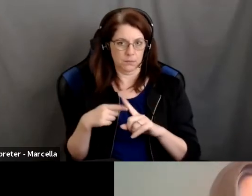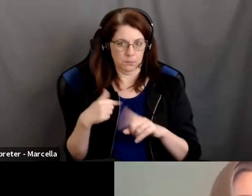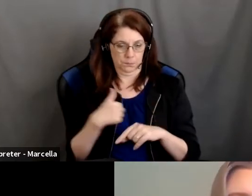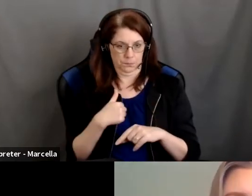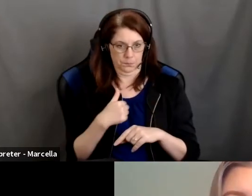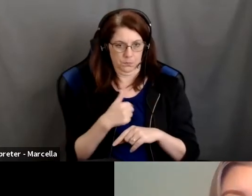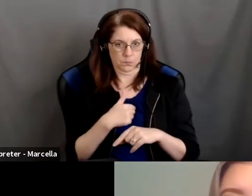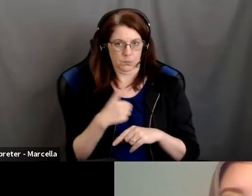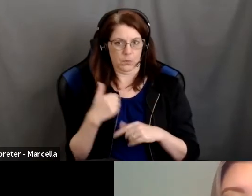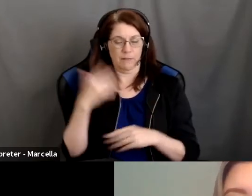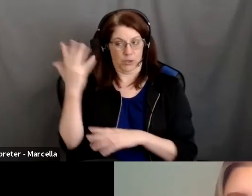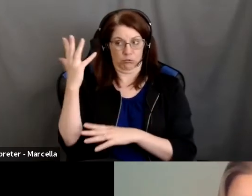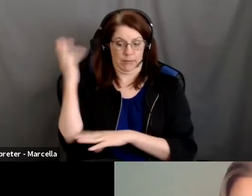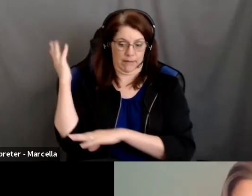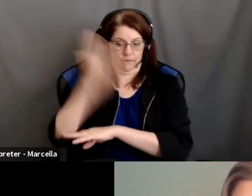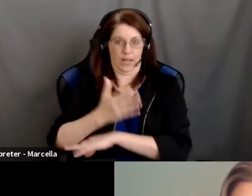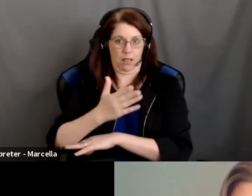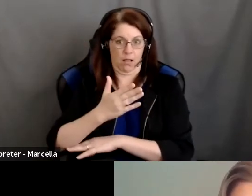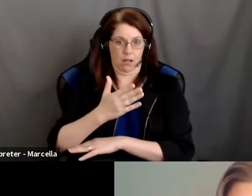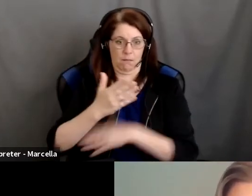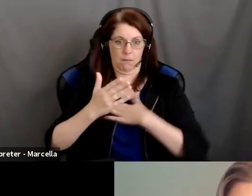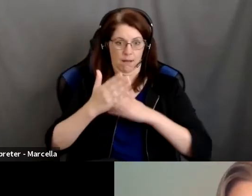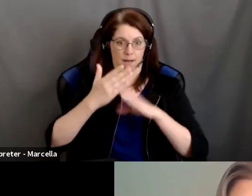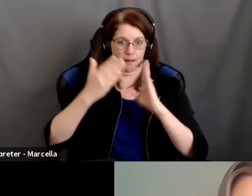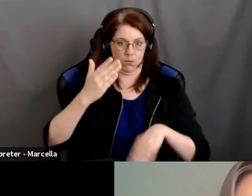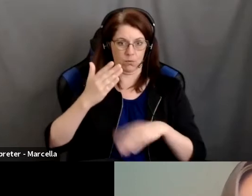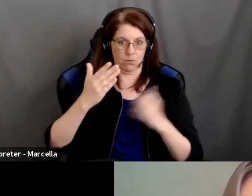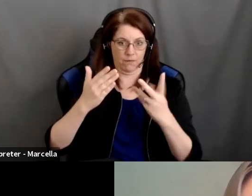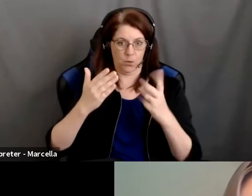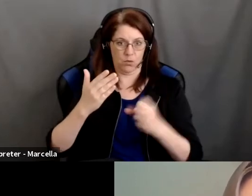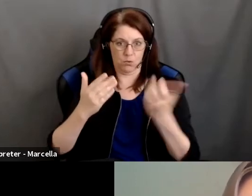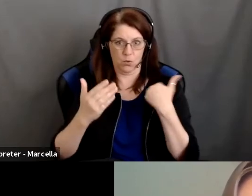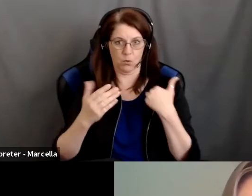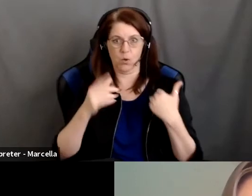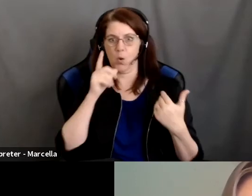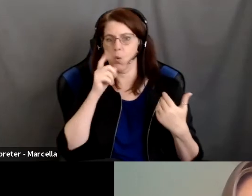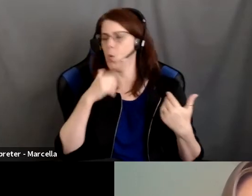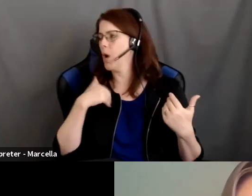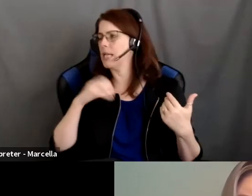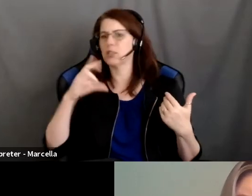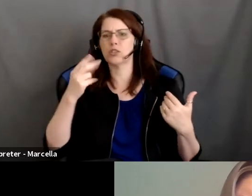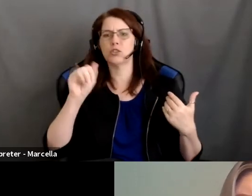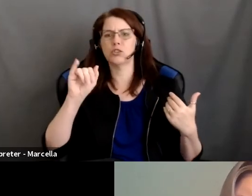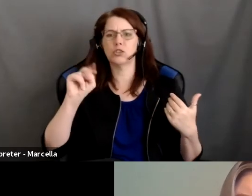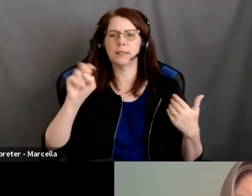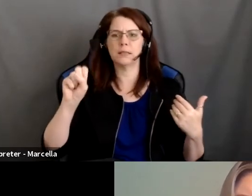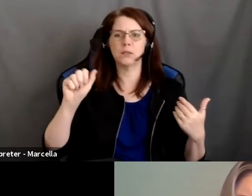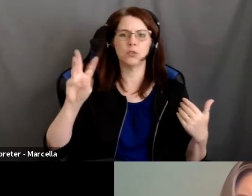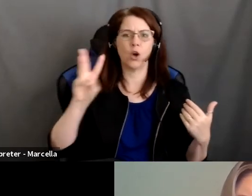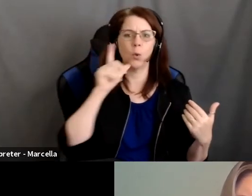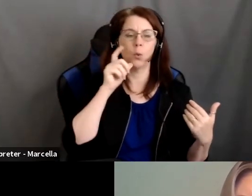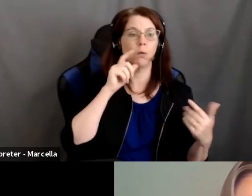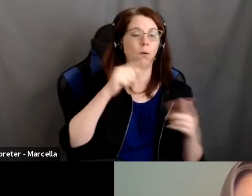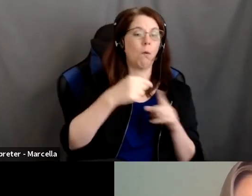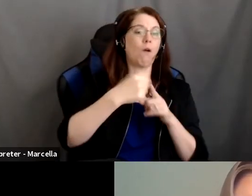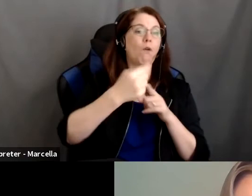a tree fall on our house a couple of years ago, it was like, who's got a chainsaw? You know, the neighbor across the